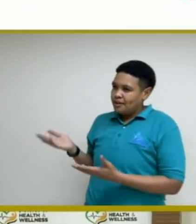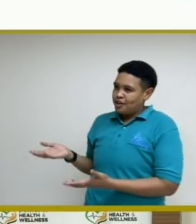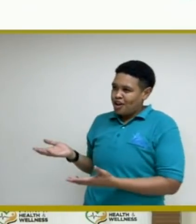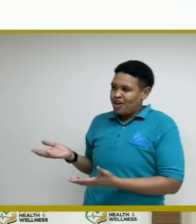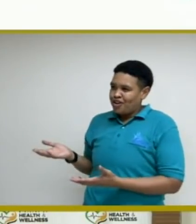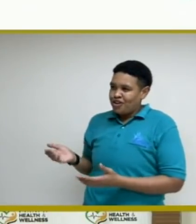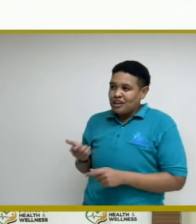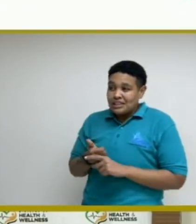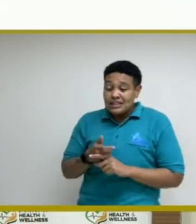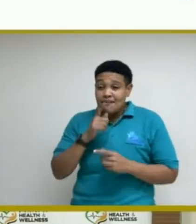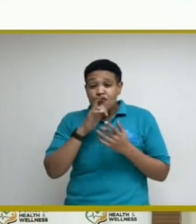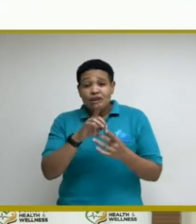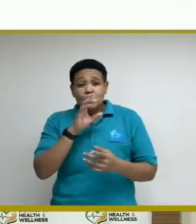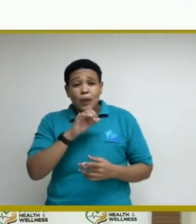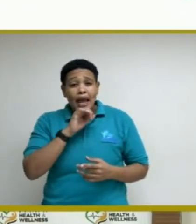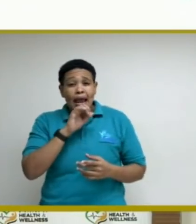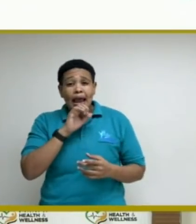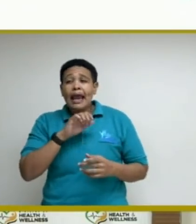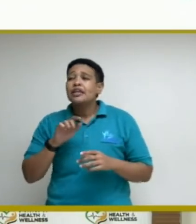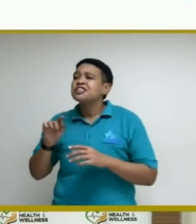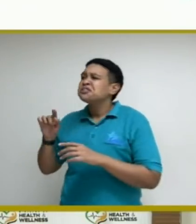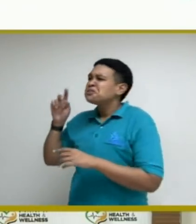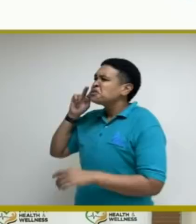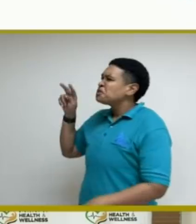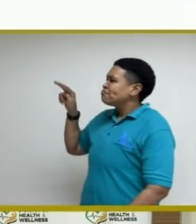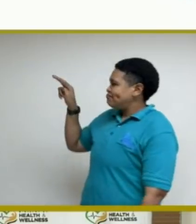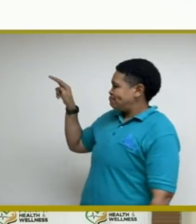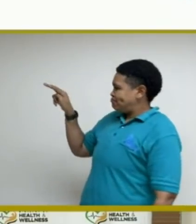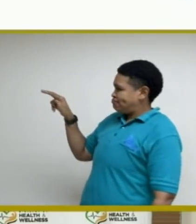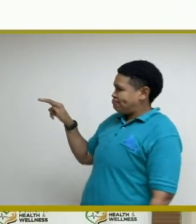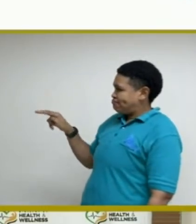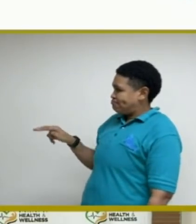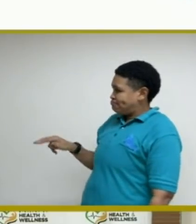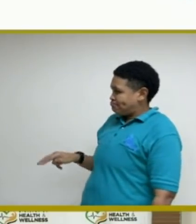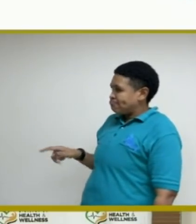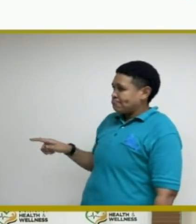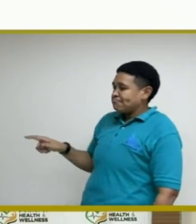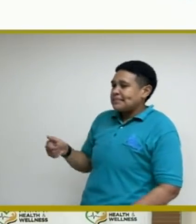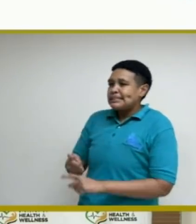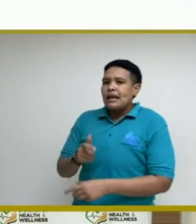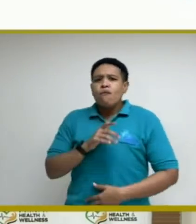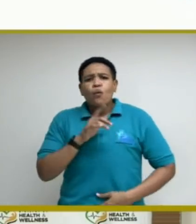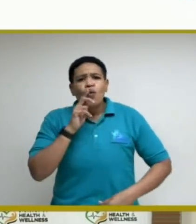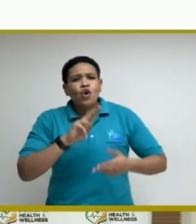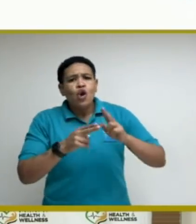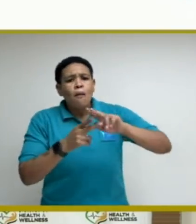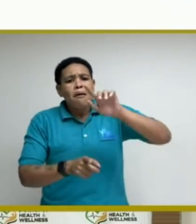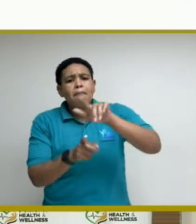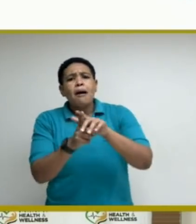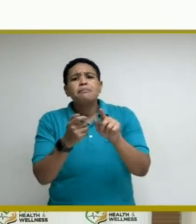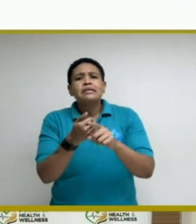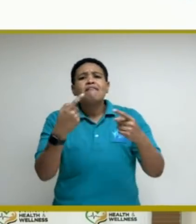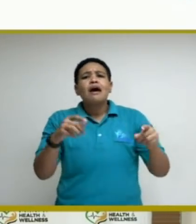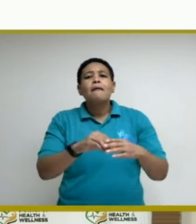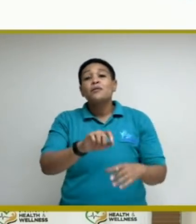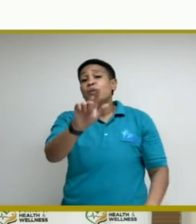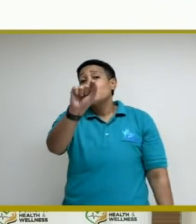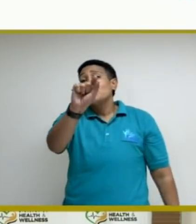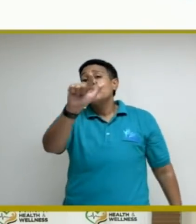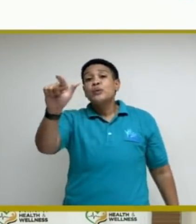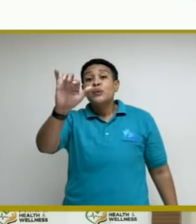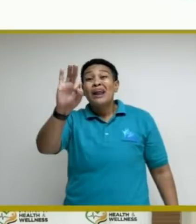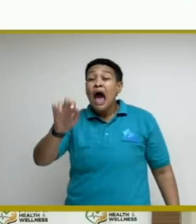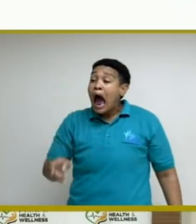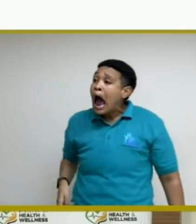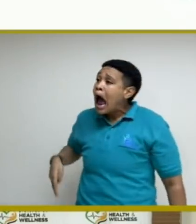In terms of the age distribution of cases, we still are seeing that the greatest number of cases are in the 20 to 29